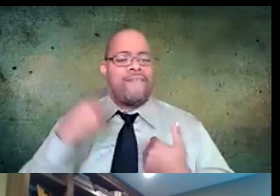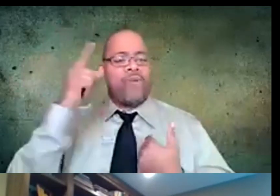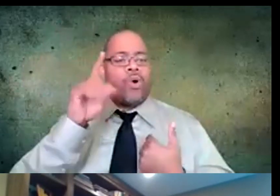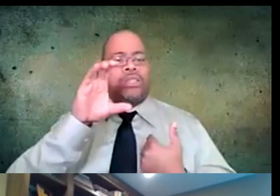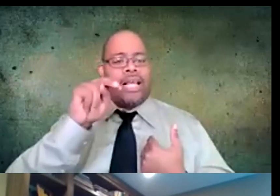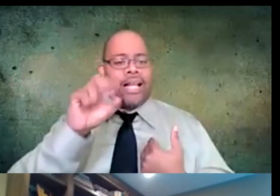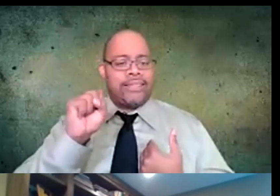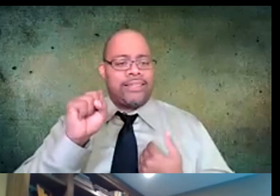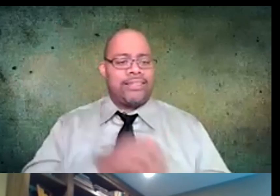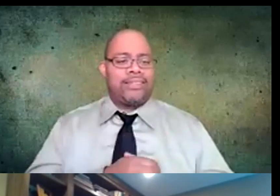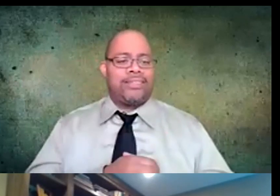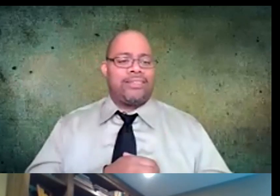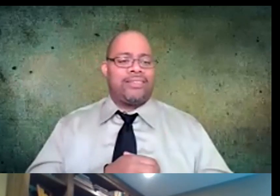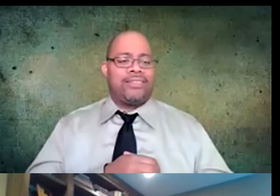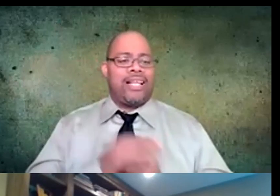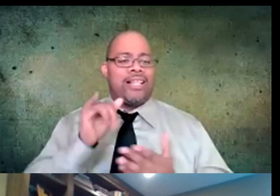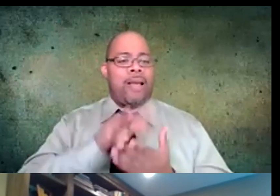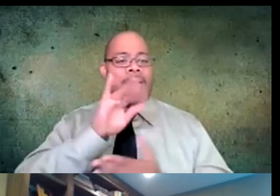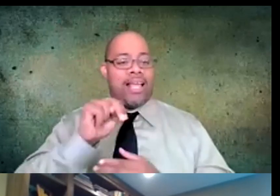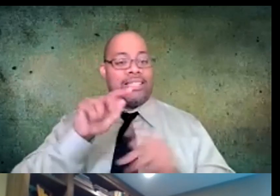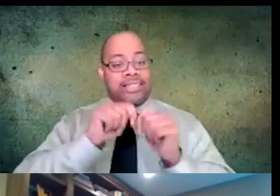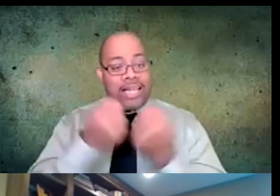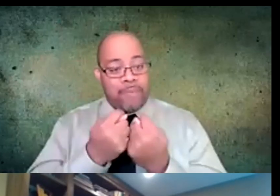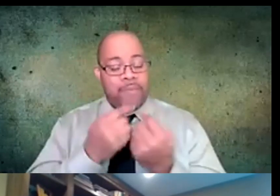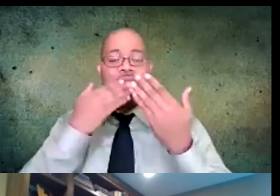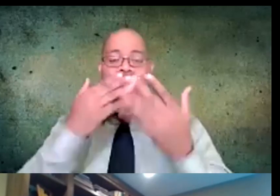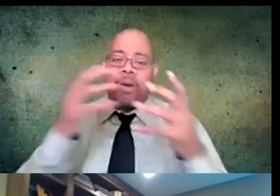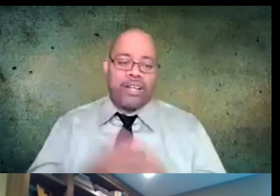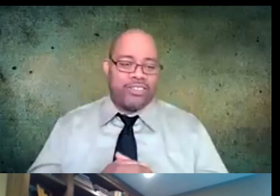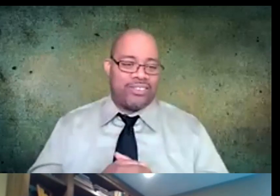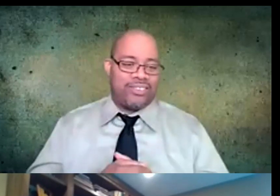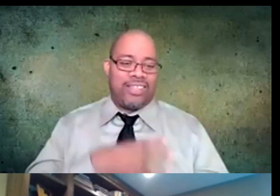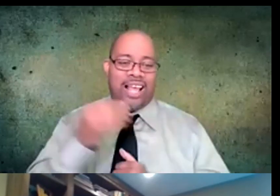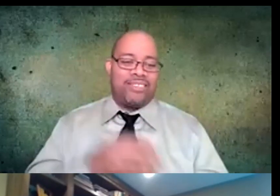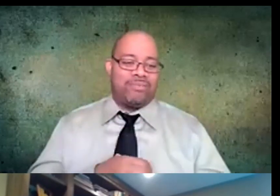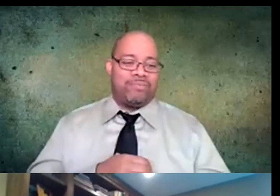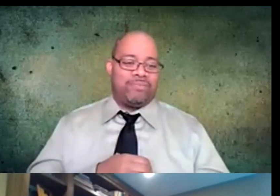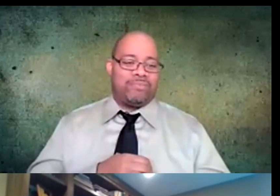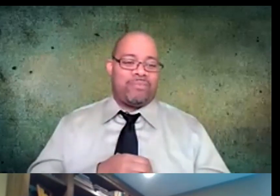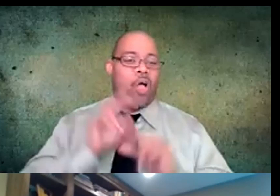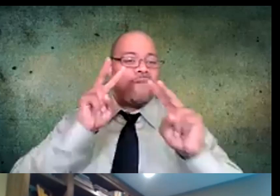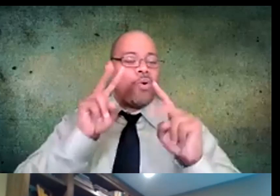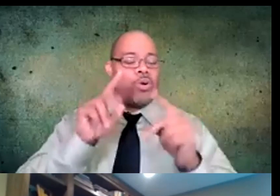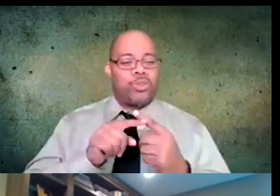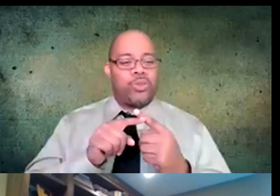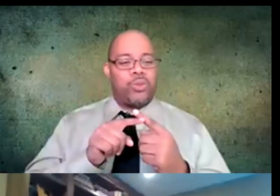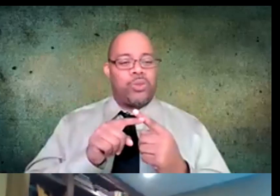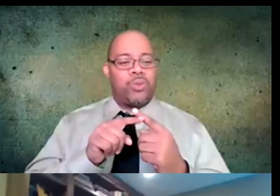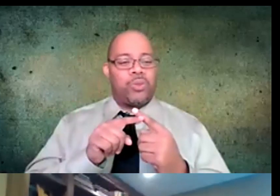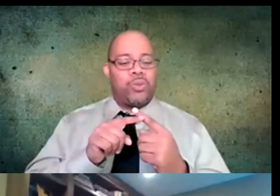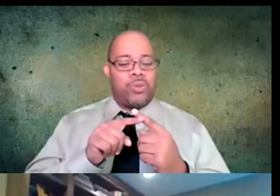And again, just to the BIN team, thank you so much. And I look forward to chatting with all of